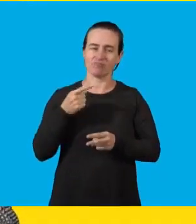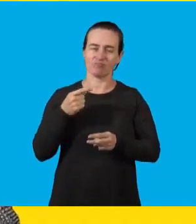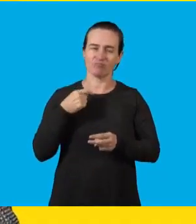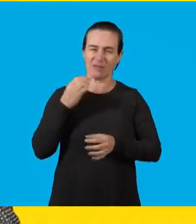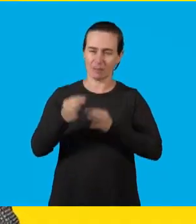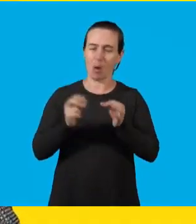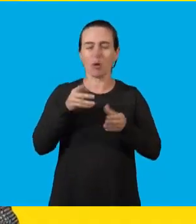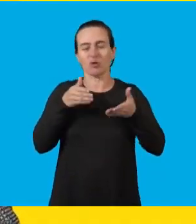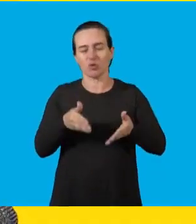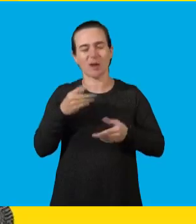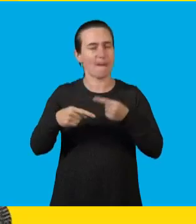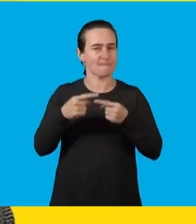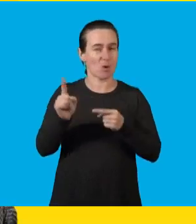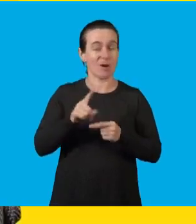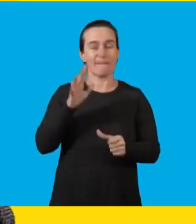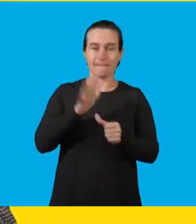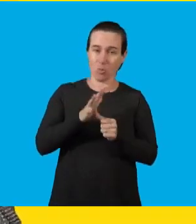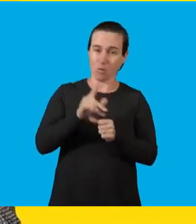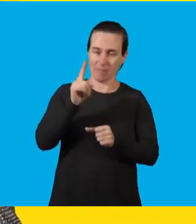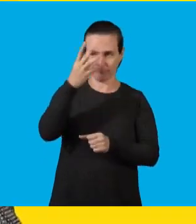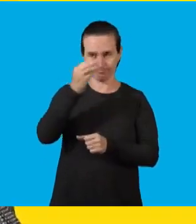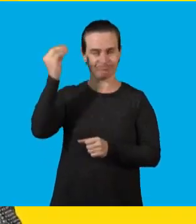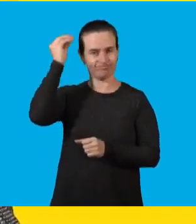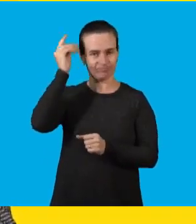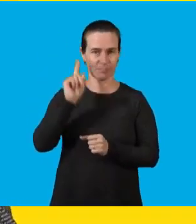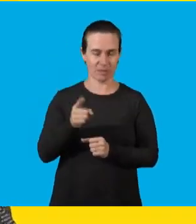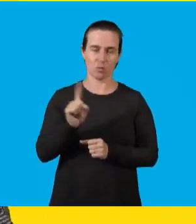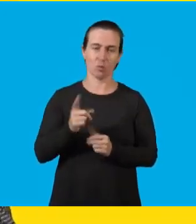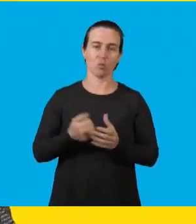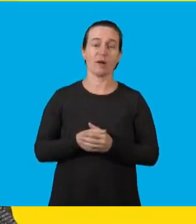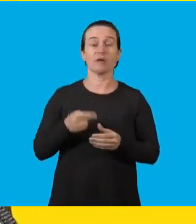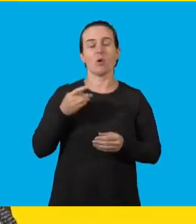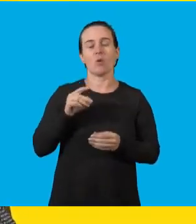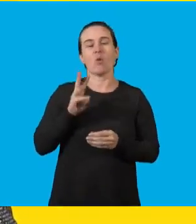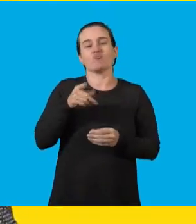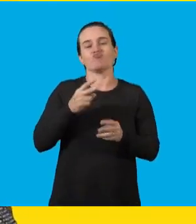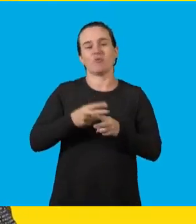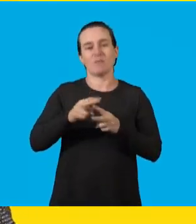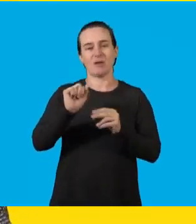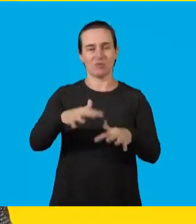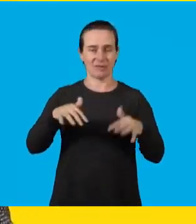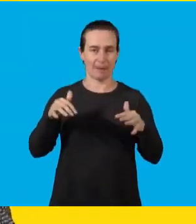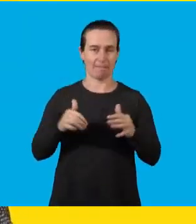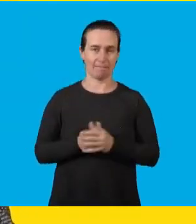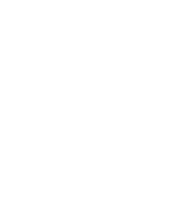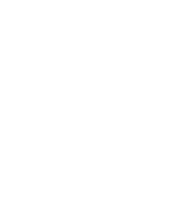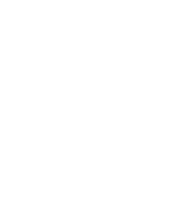the lesson was about and the important things that you need to remember when you're preparing for your